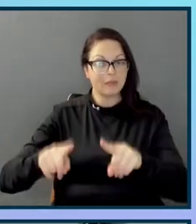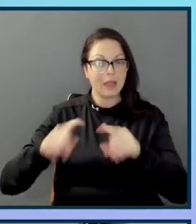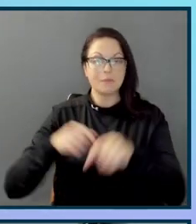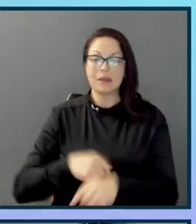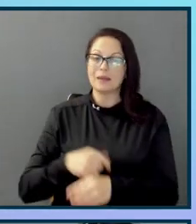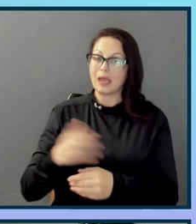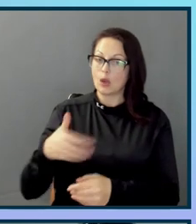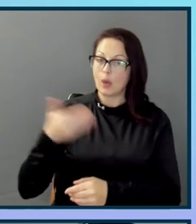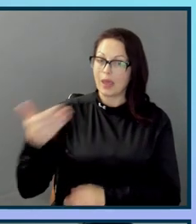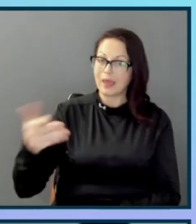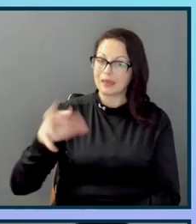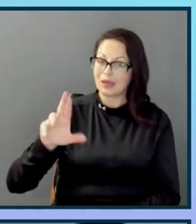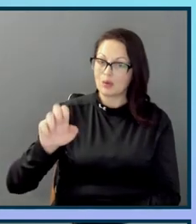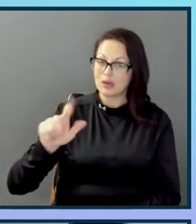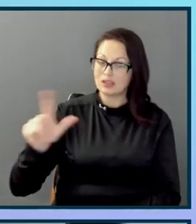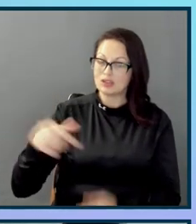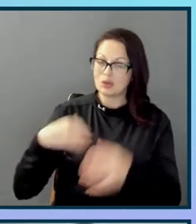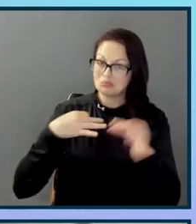to Rachel to take us through the first three.